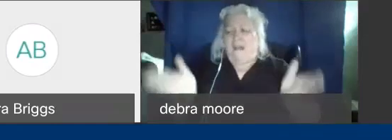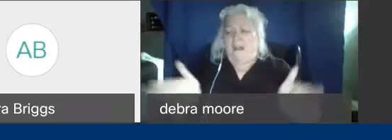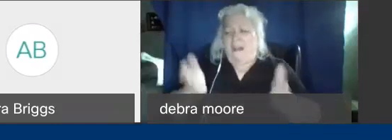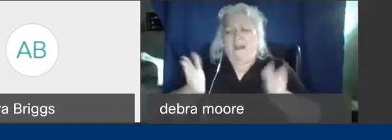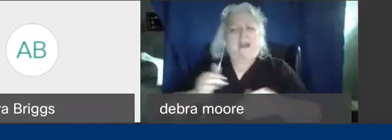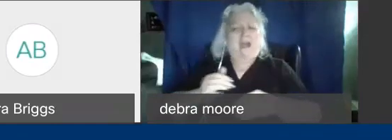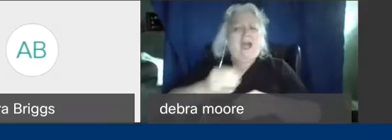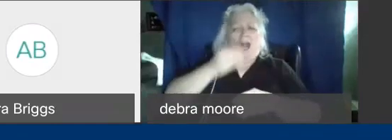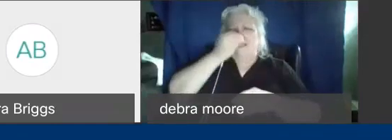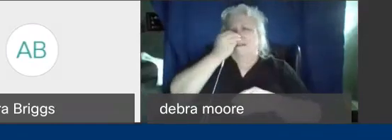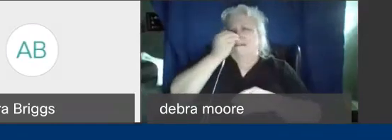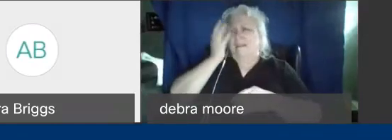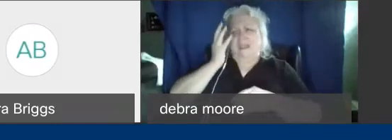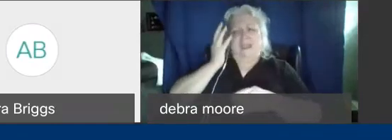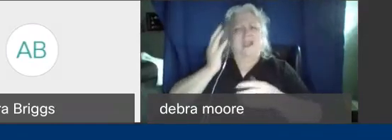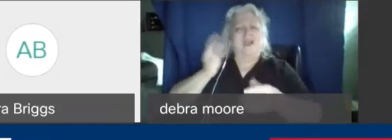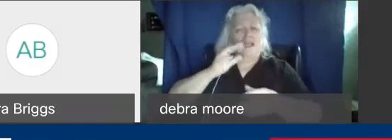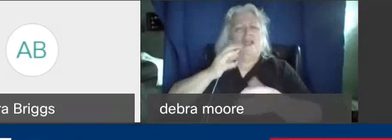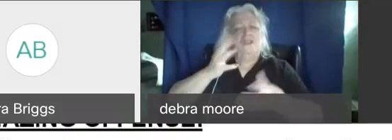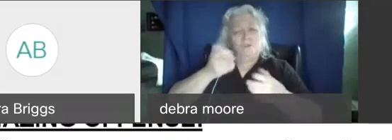activities for members that want to join.